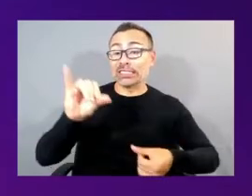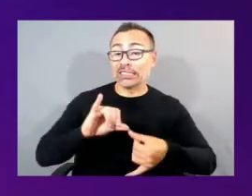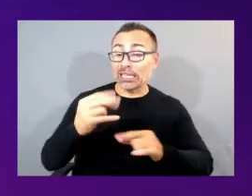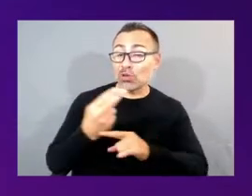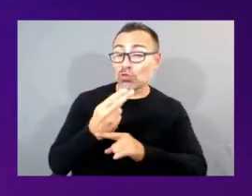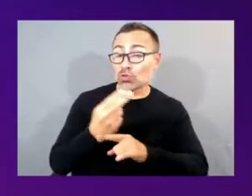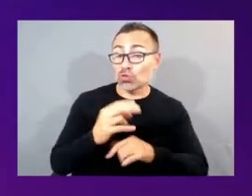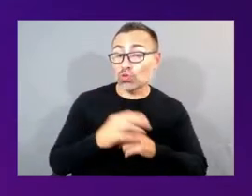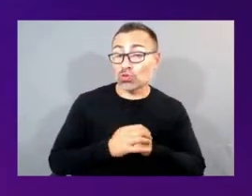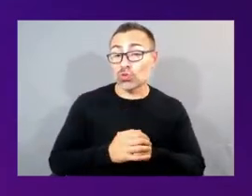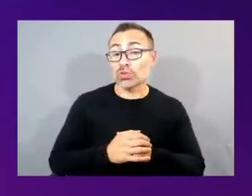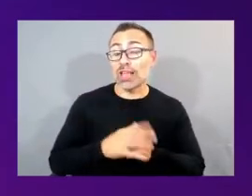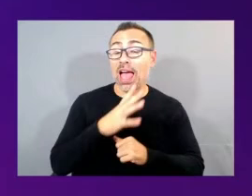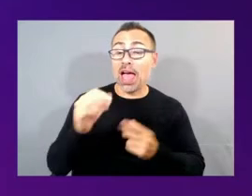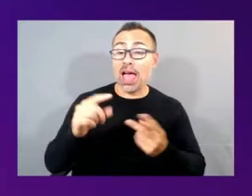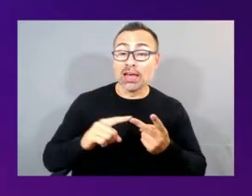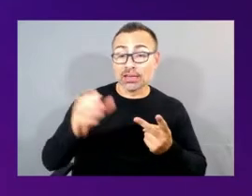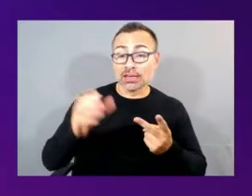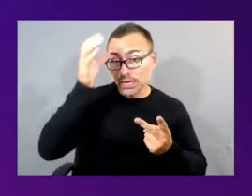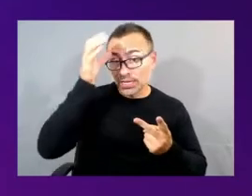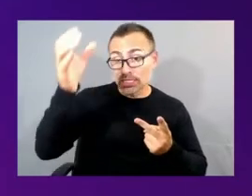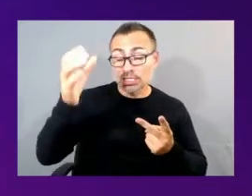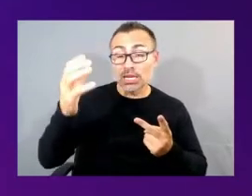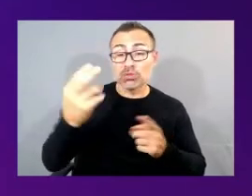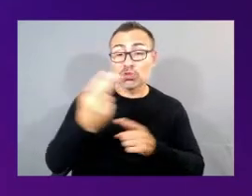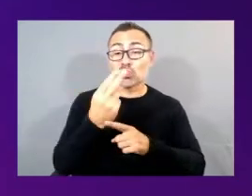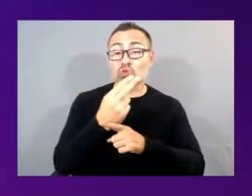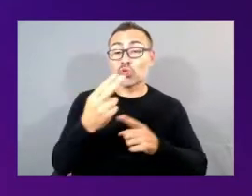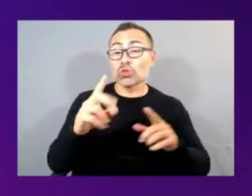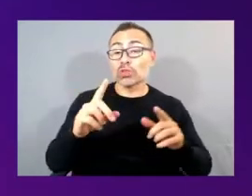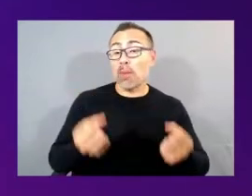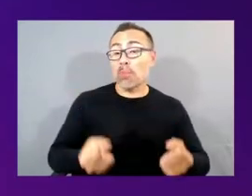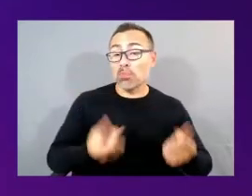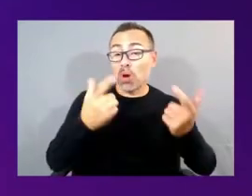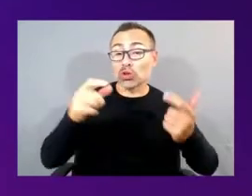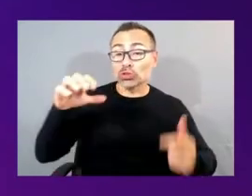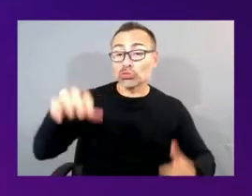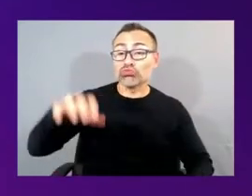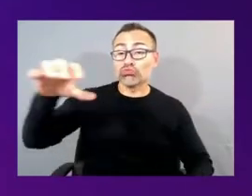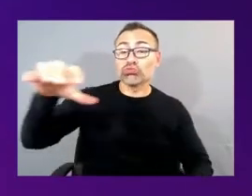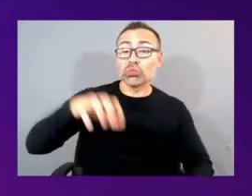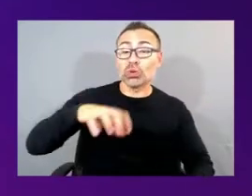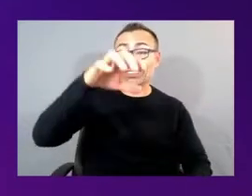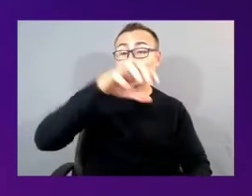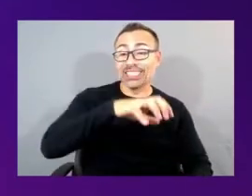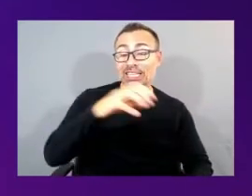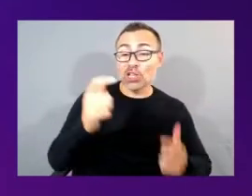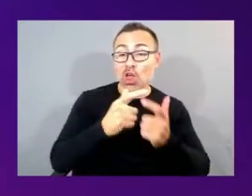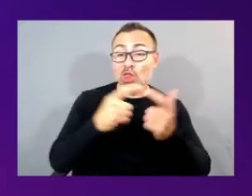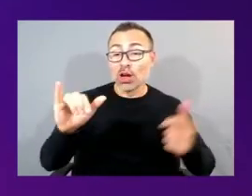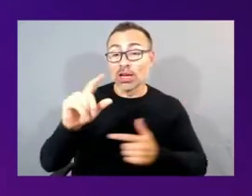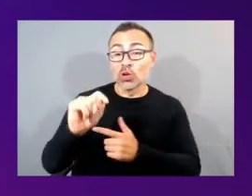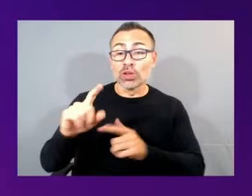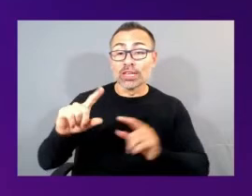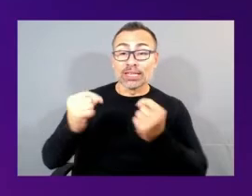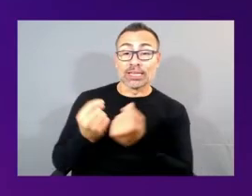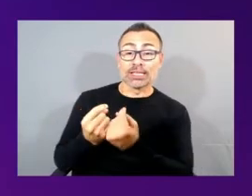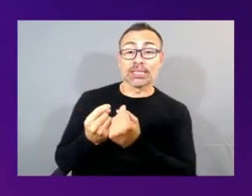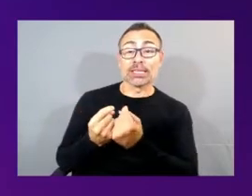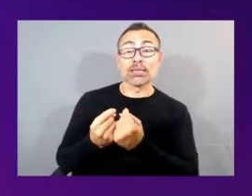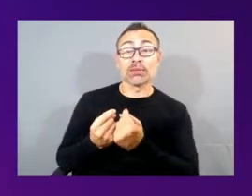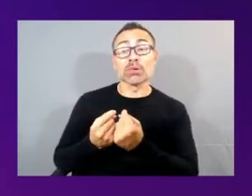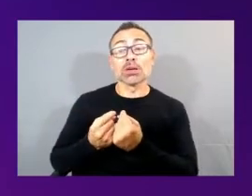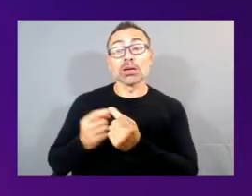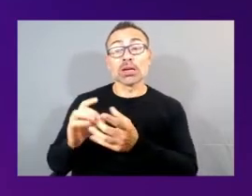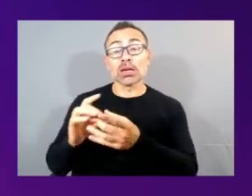of concepts across multiple sites and operate large IoT installations with thousands of gateways. And in the demo